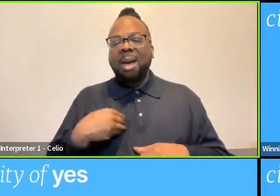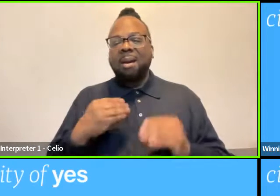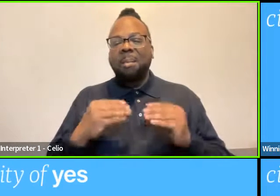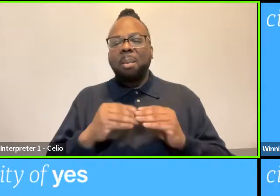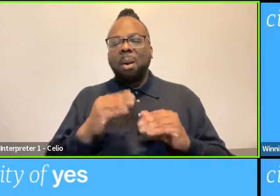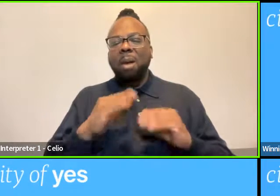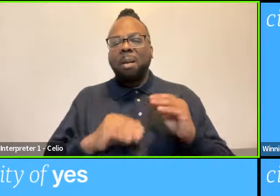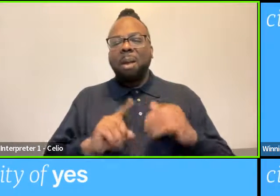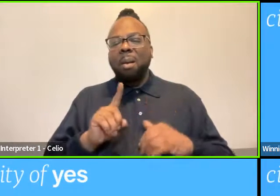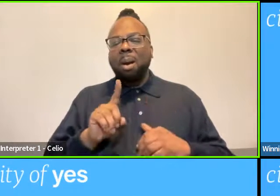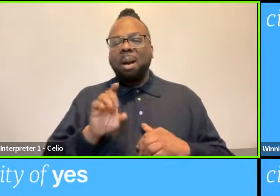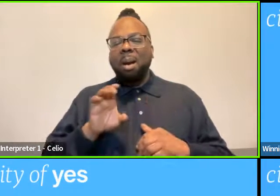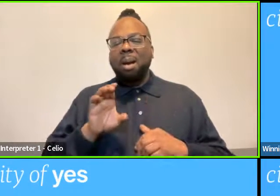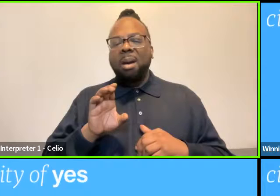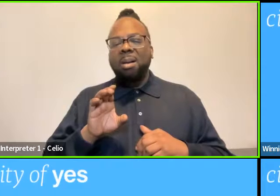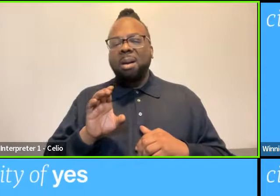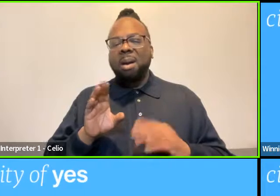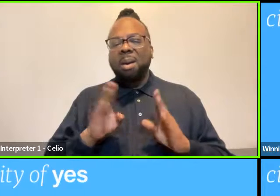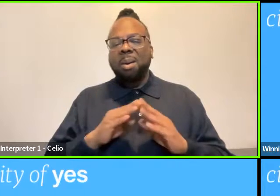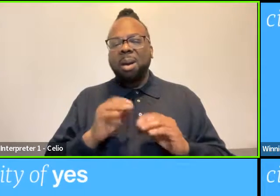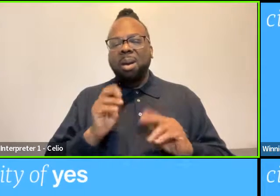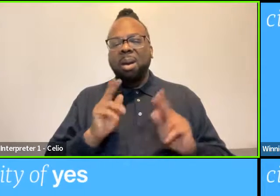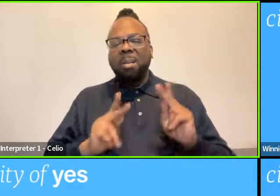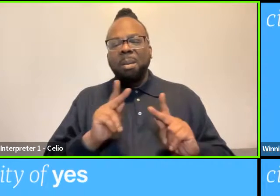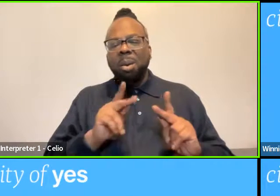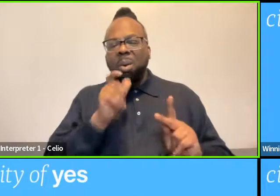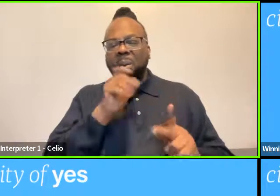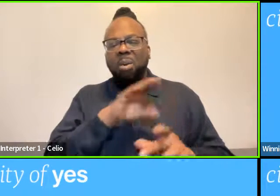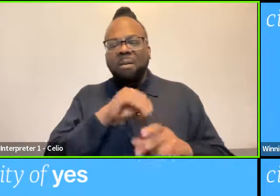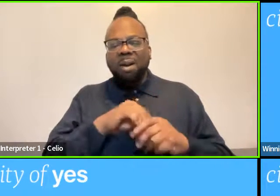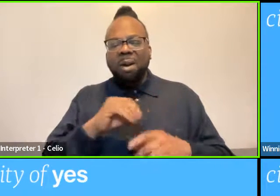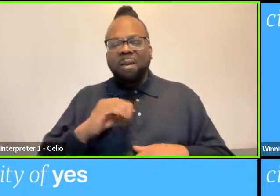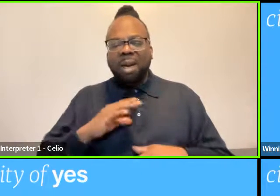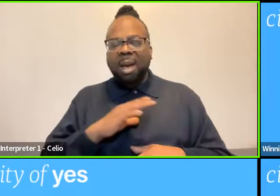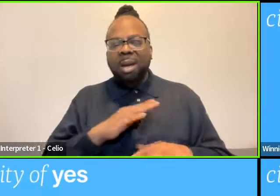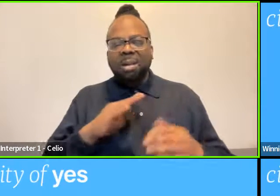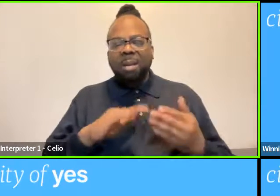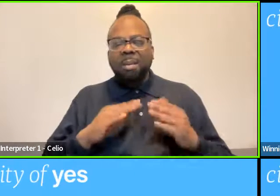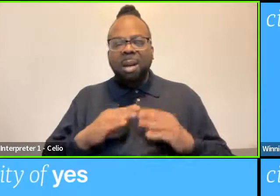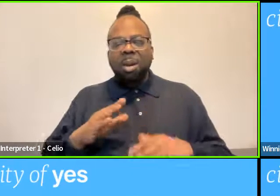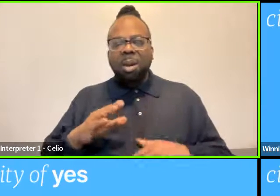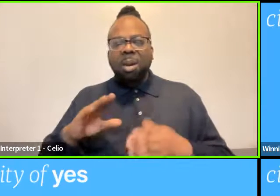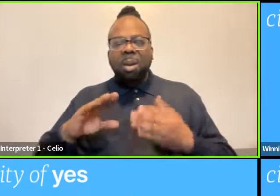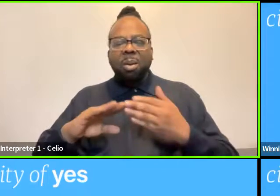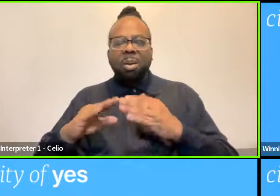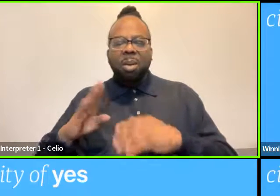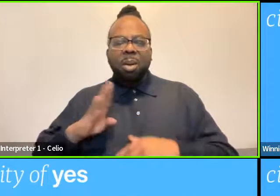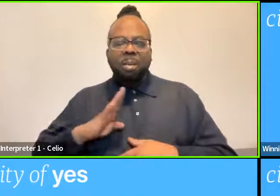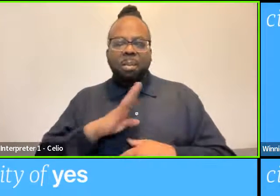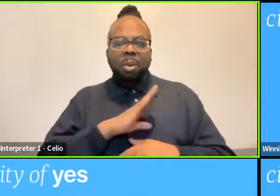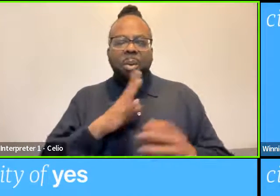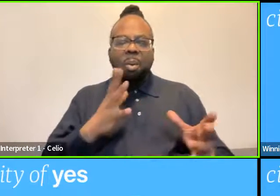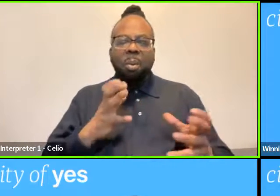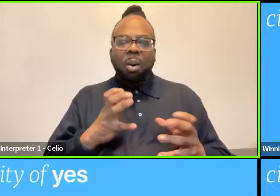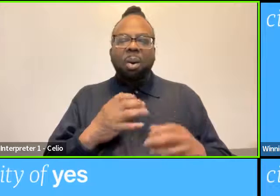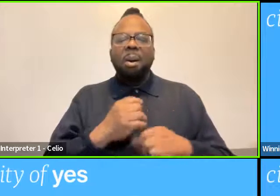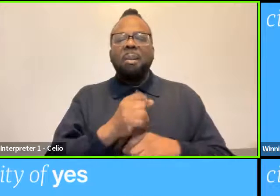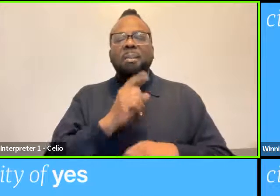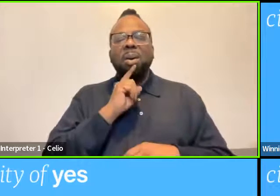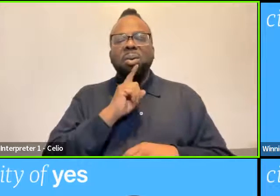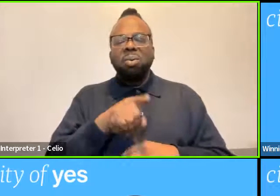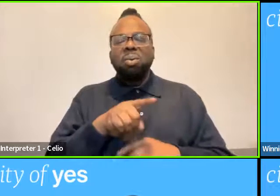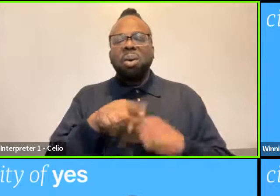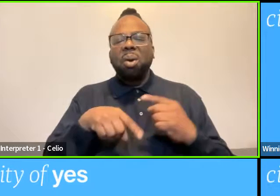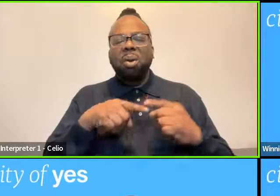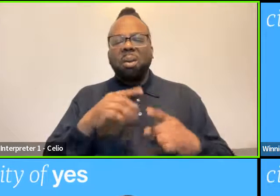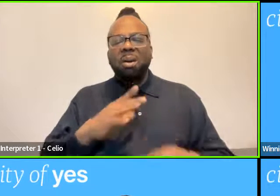with, stakeholders, council members, some community boards as well. We just want to make sure that when it is